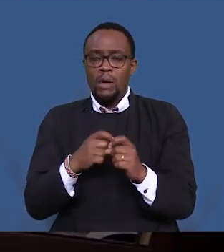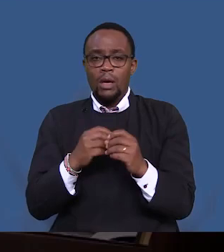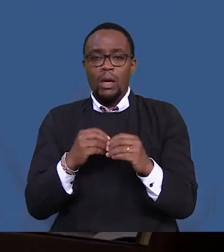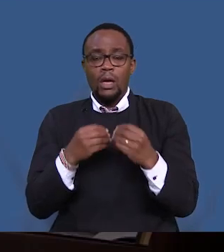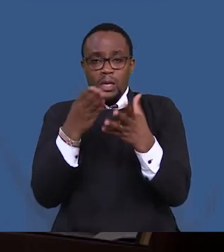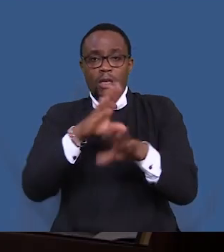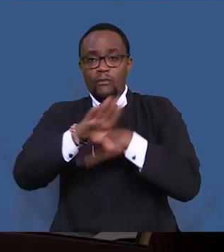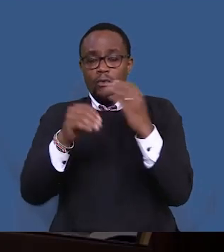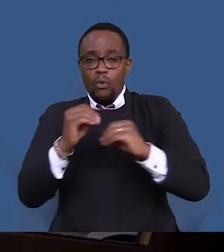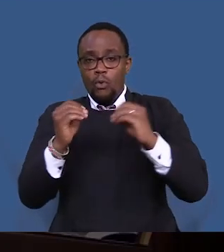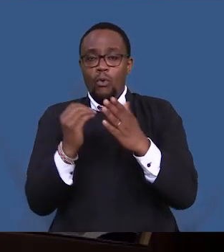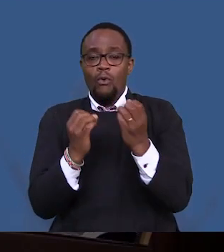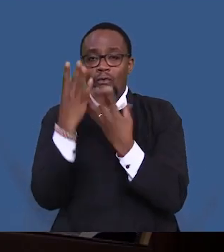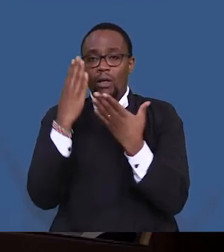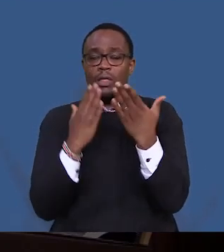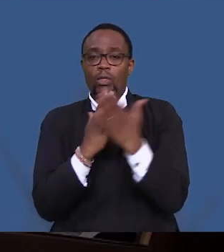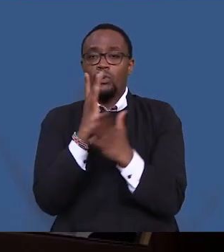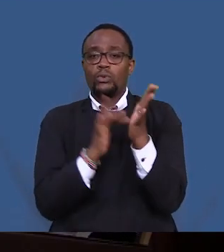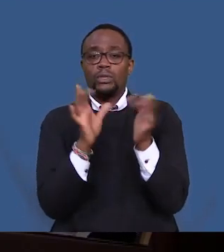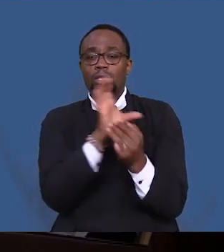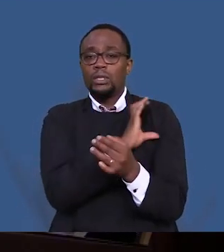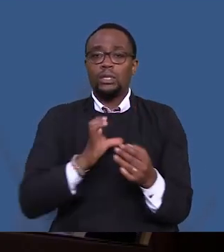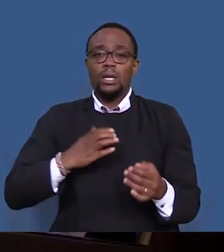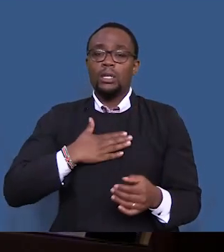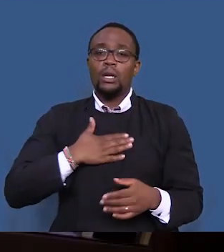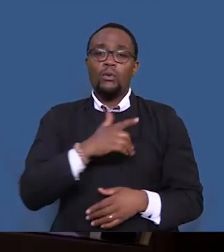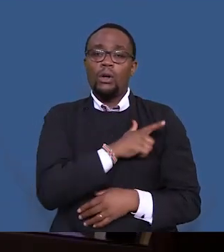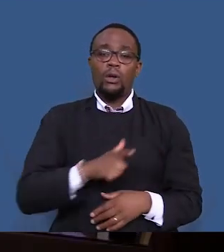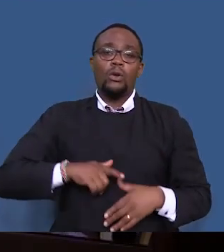Heavenly Father, for Jesus Christ's sake, our Lord.